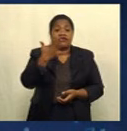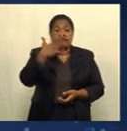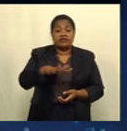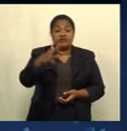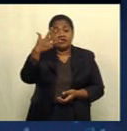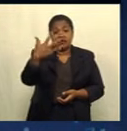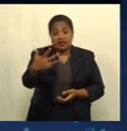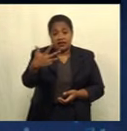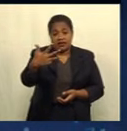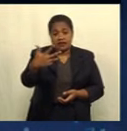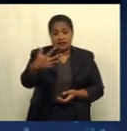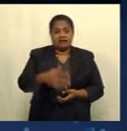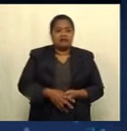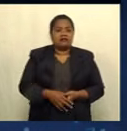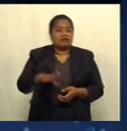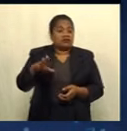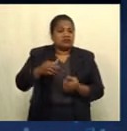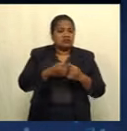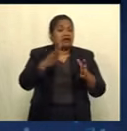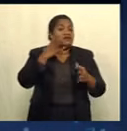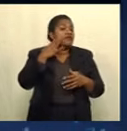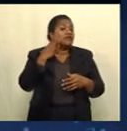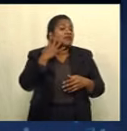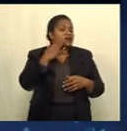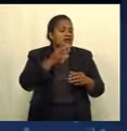3,259 cases since April. There are now